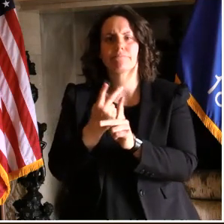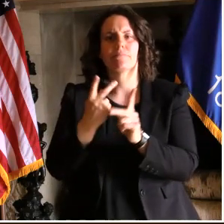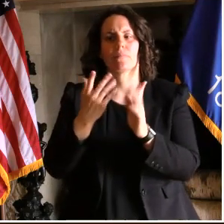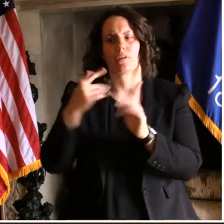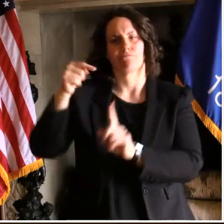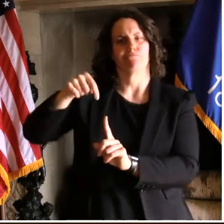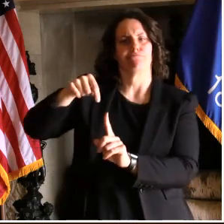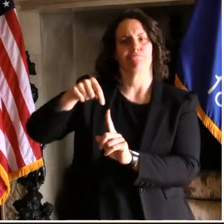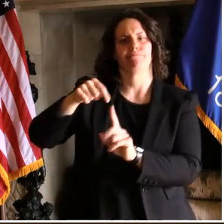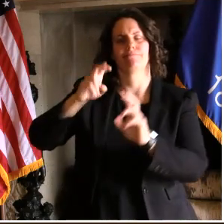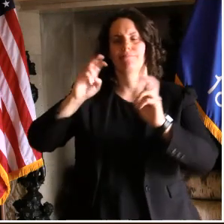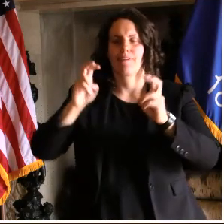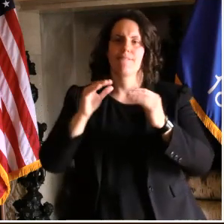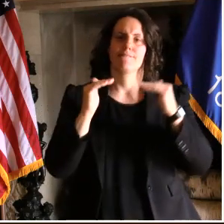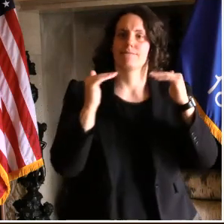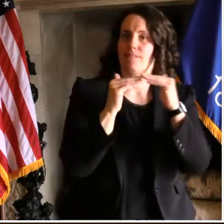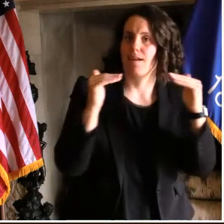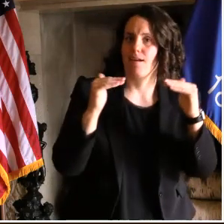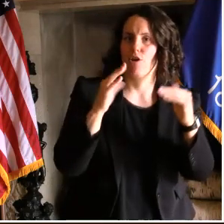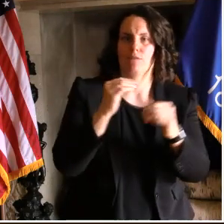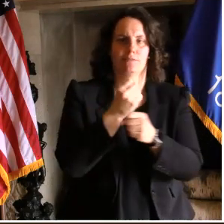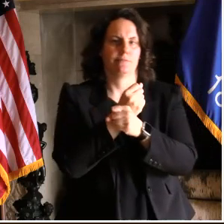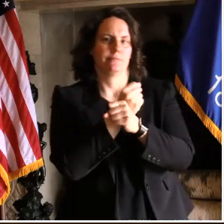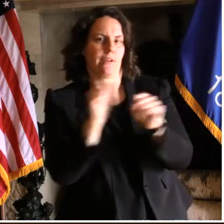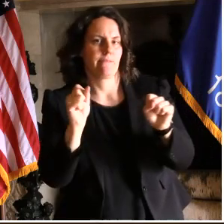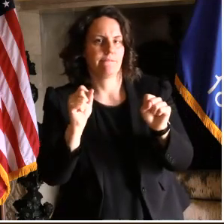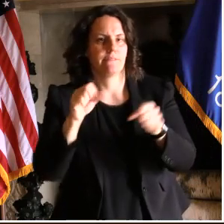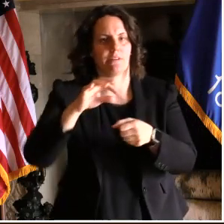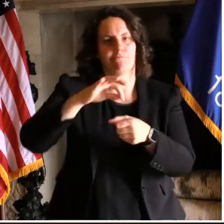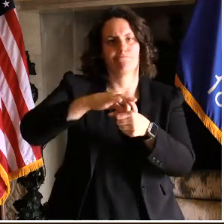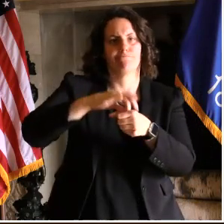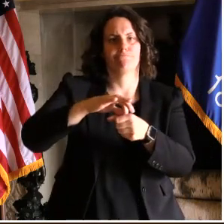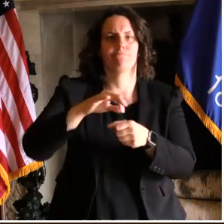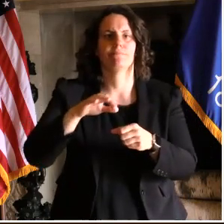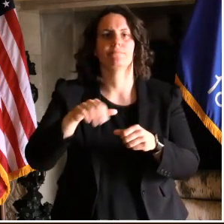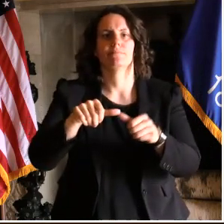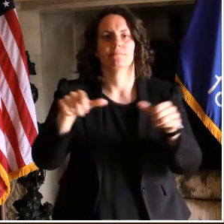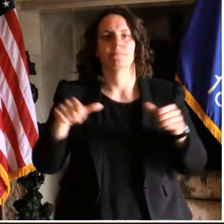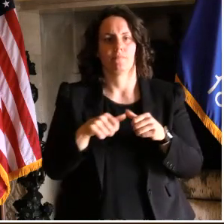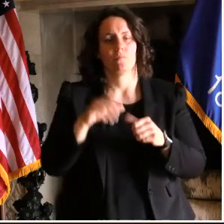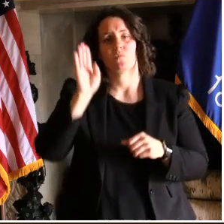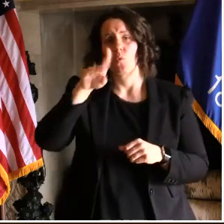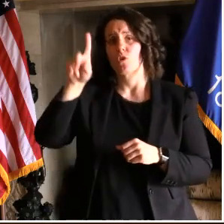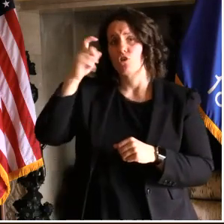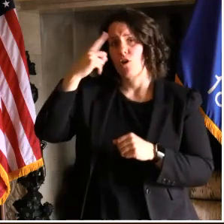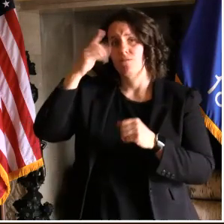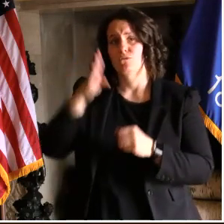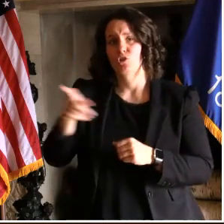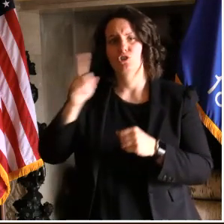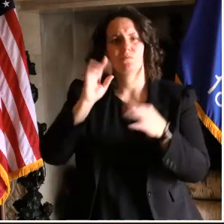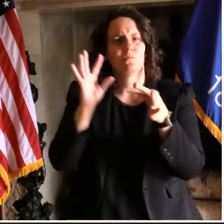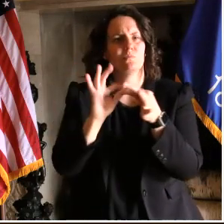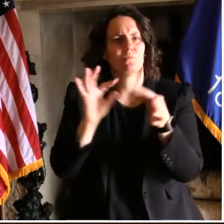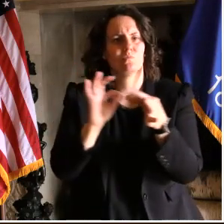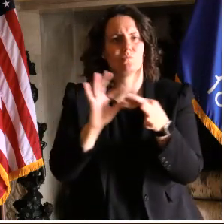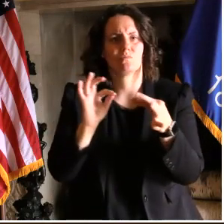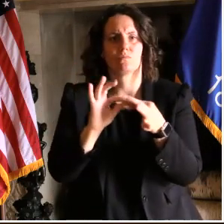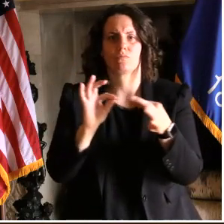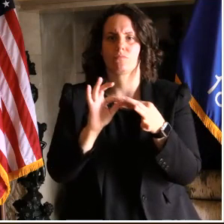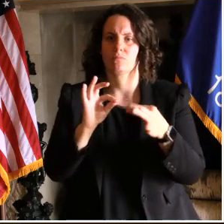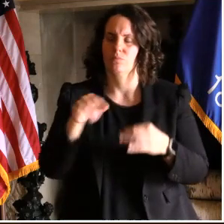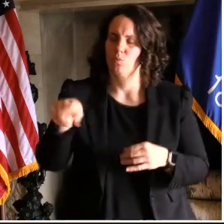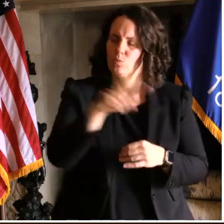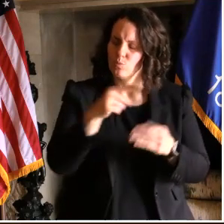has mentioned numerous times before, and a record number of people have done this, it's very important that people today request an absentee